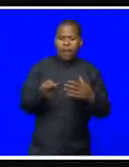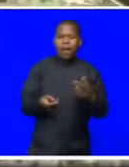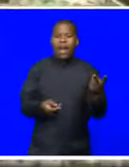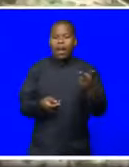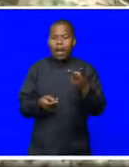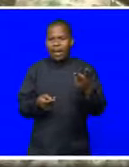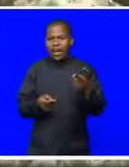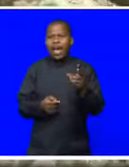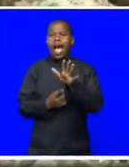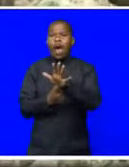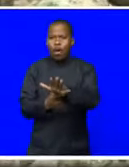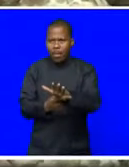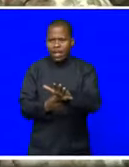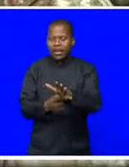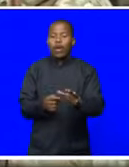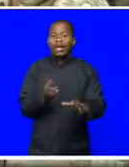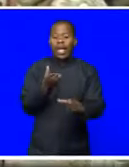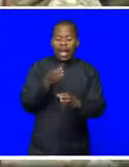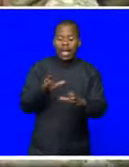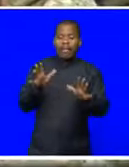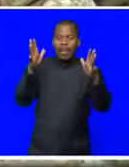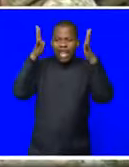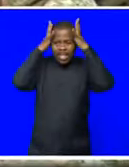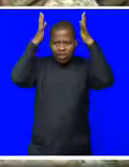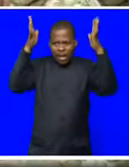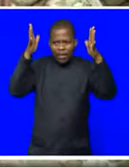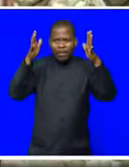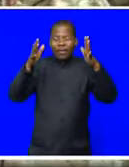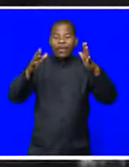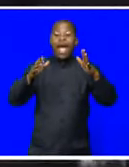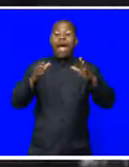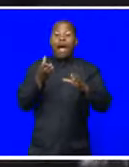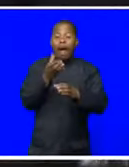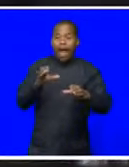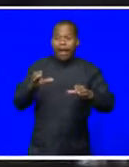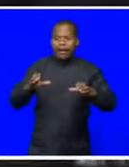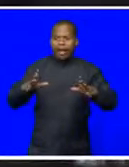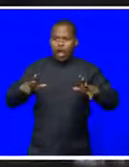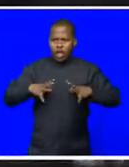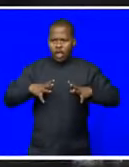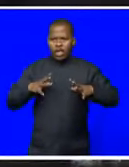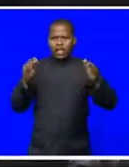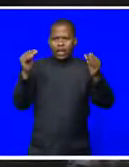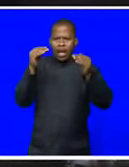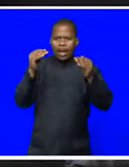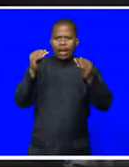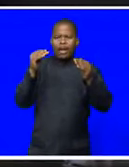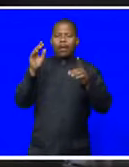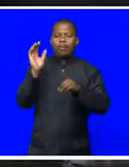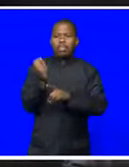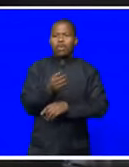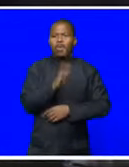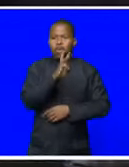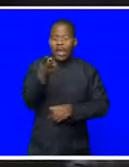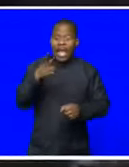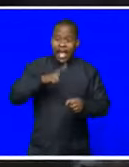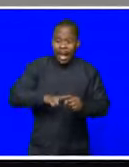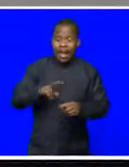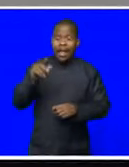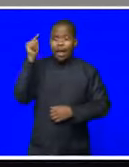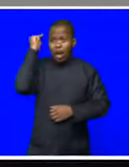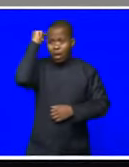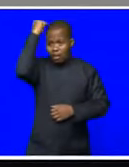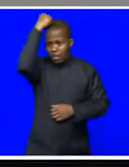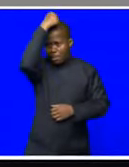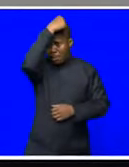aspirations of the nations, as eloquently alluded to by His Majesty King Eswatini III in his speech from the